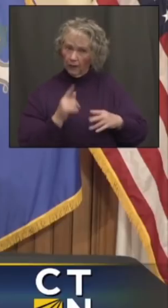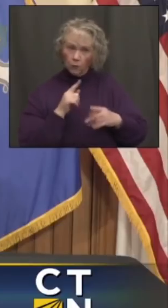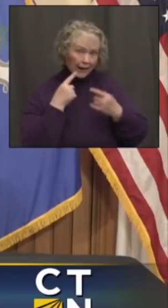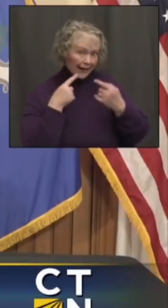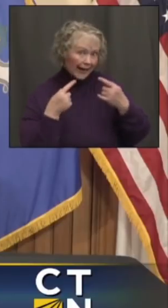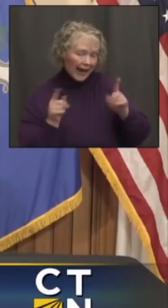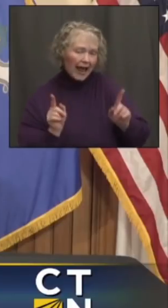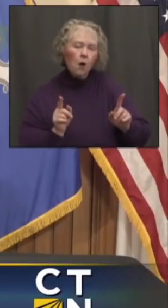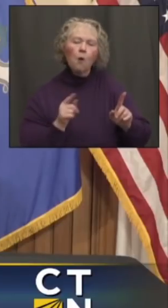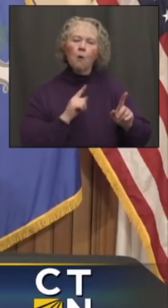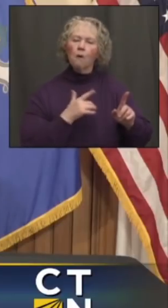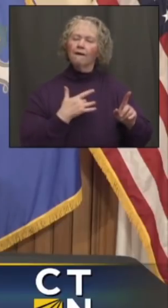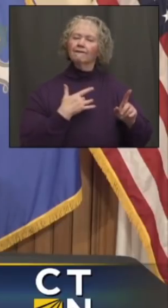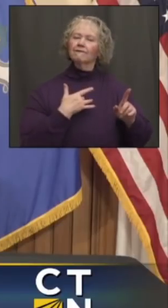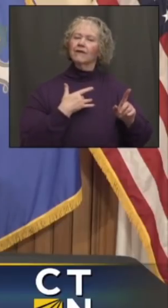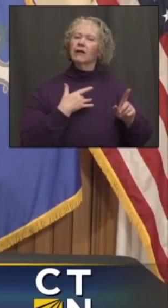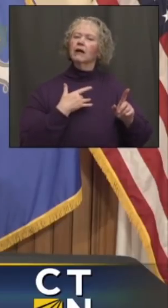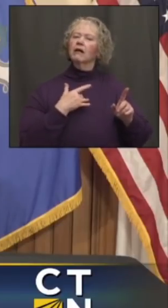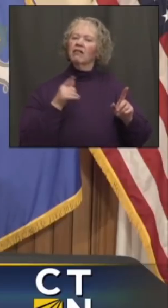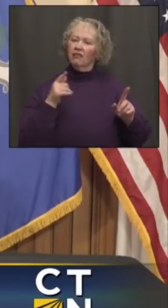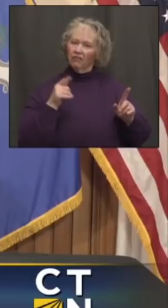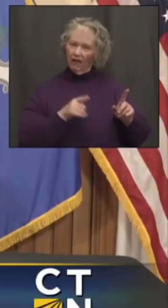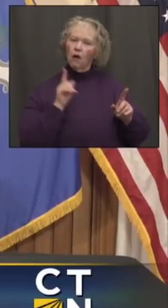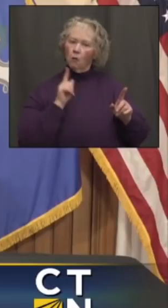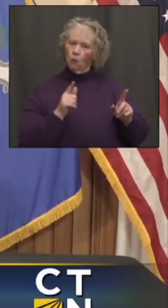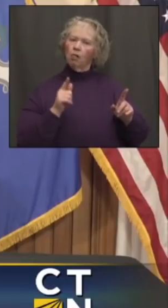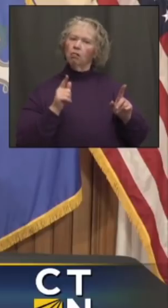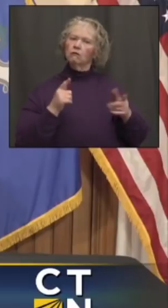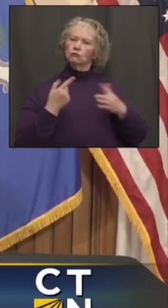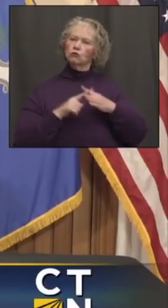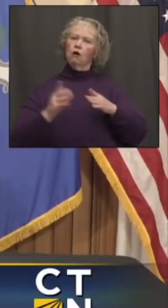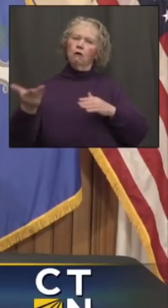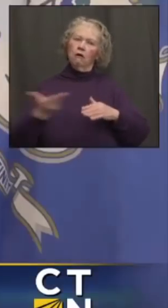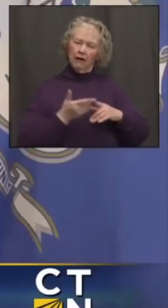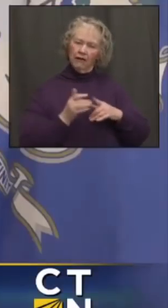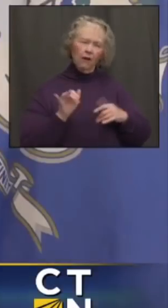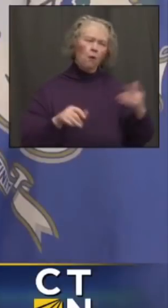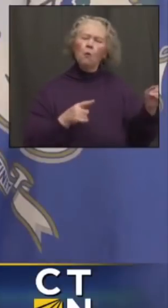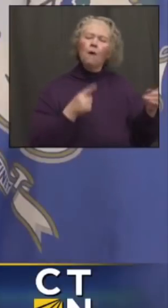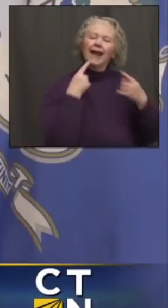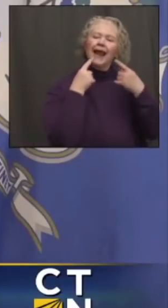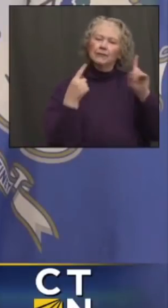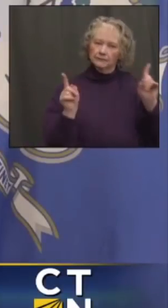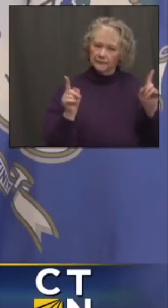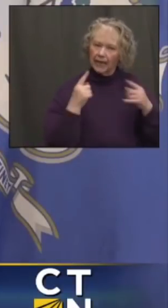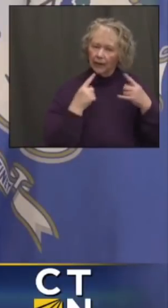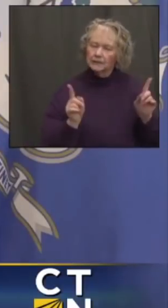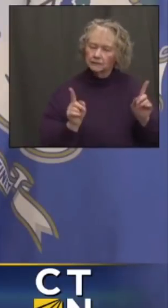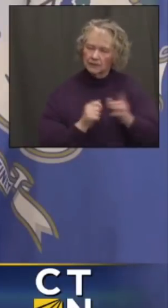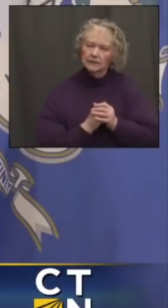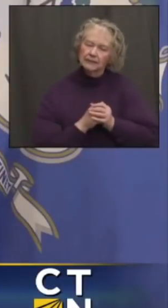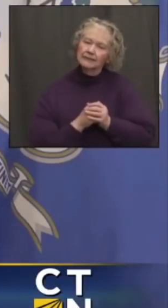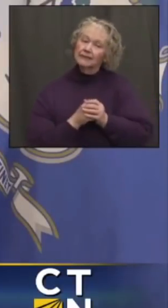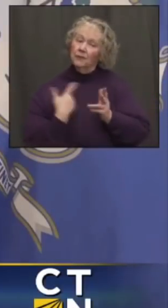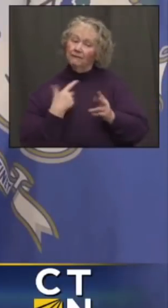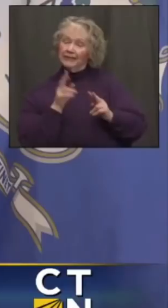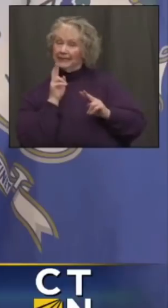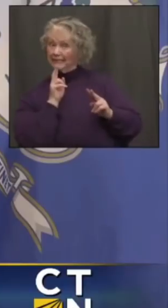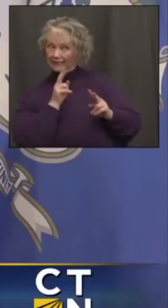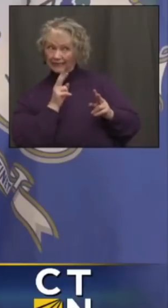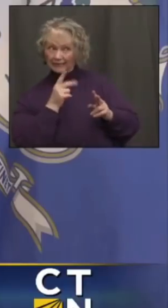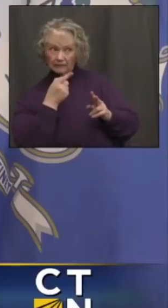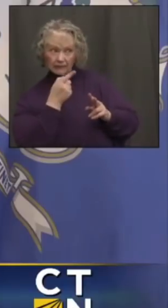ago when you said maybe in the next 10 days we can talk about reopening the essential workers or opening them up. Are you thinking